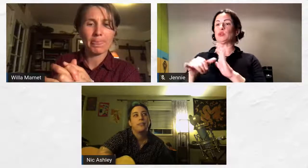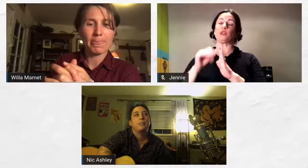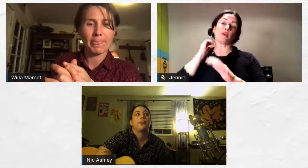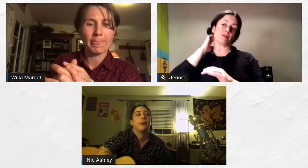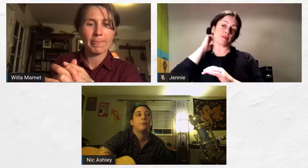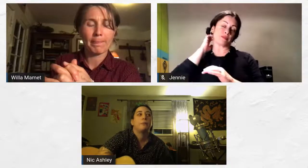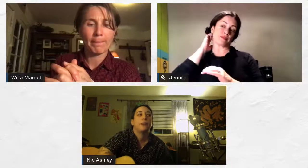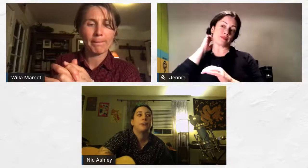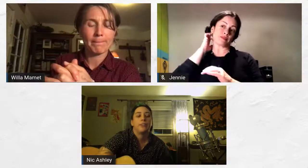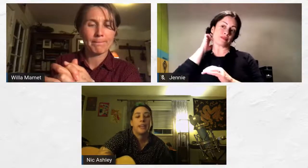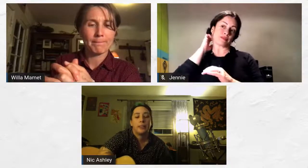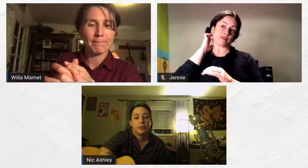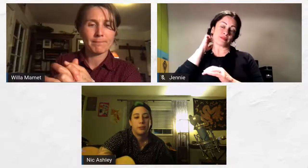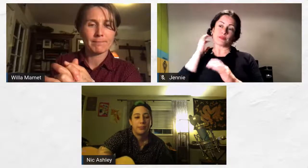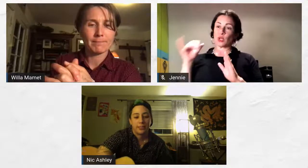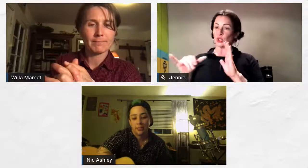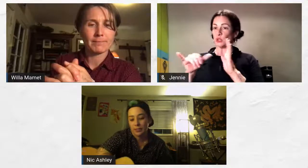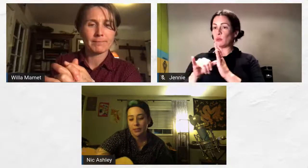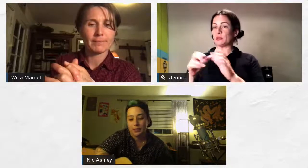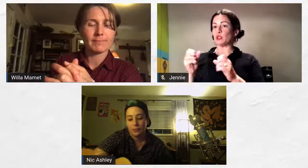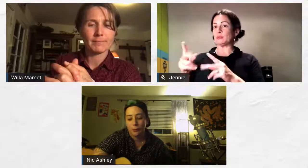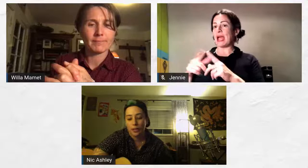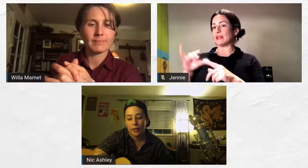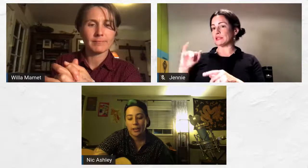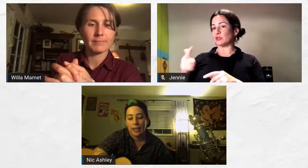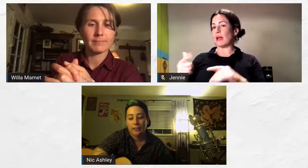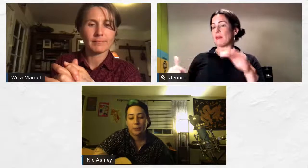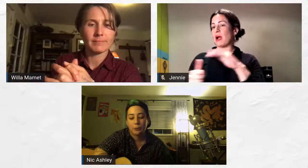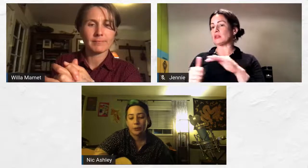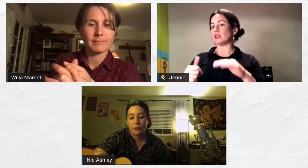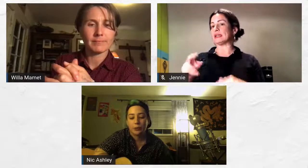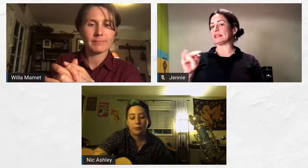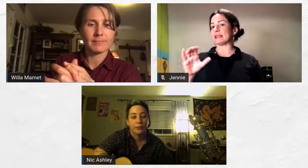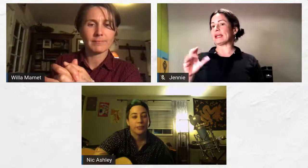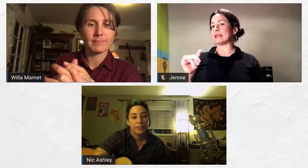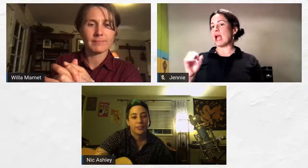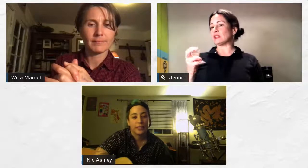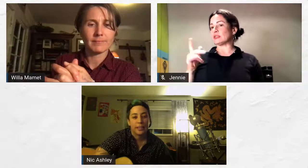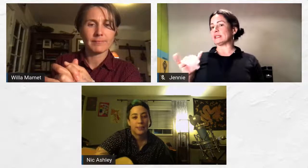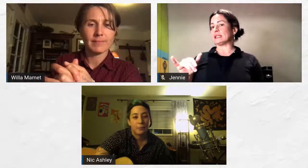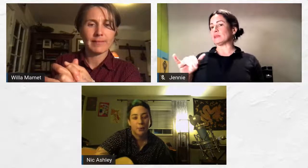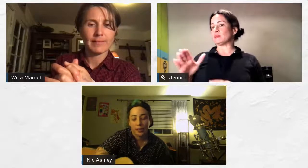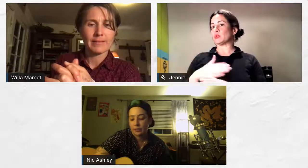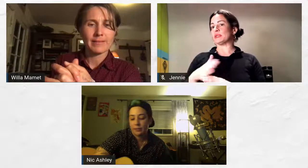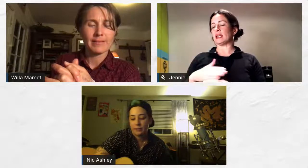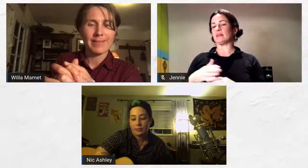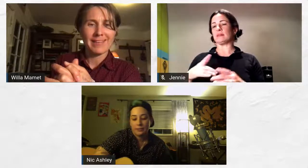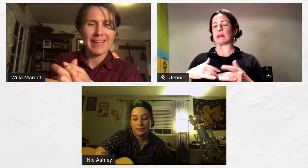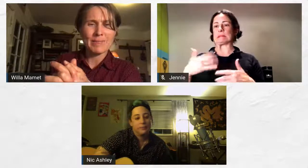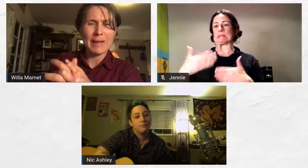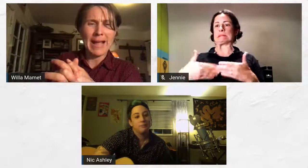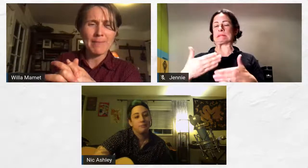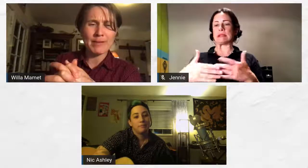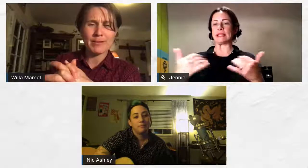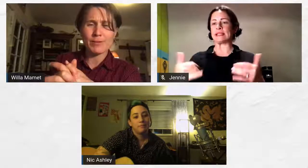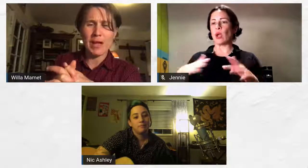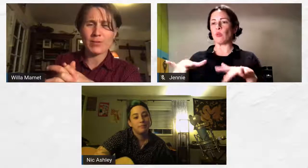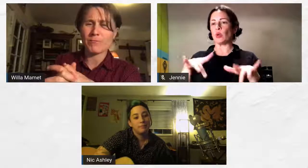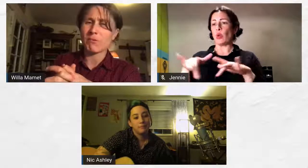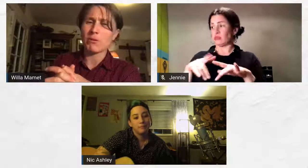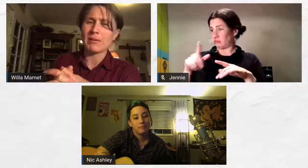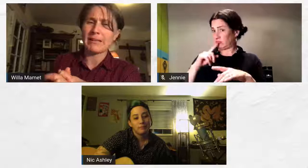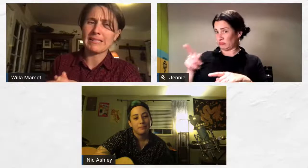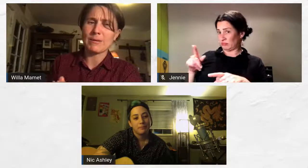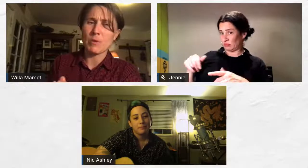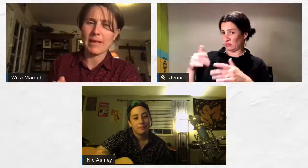and Instagram under Nick Ashley Music. Working on an actual recorded version at some point. And you had to